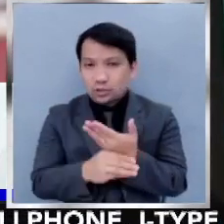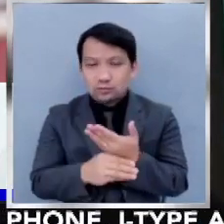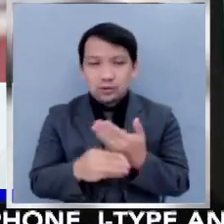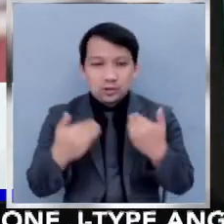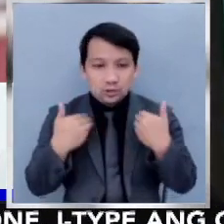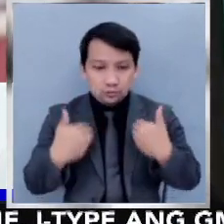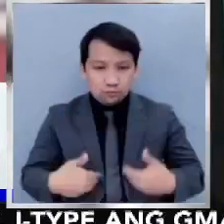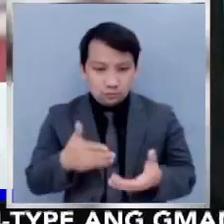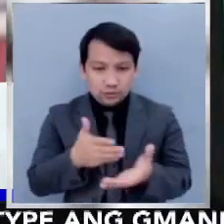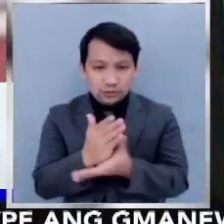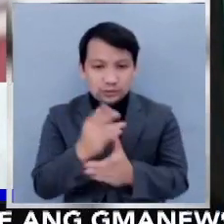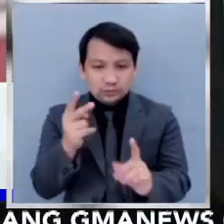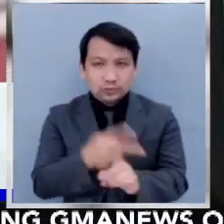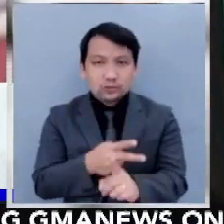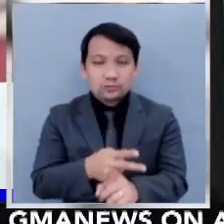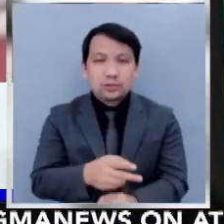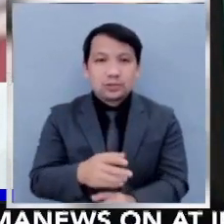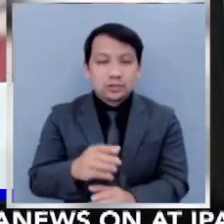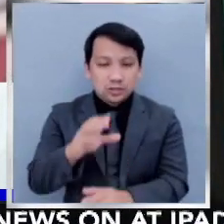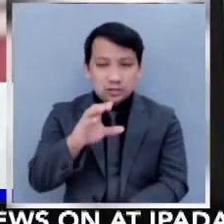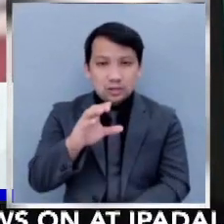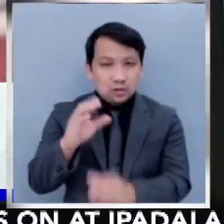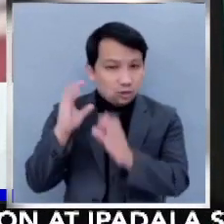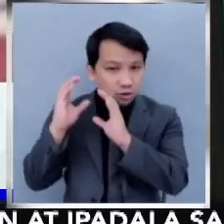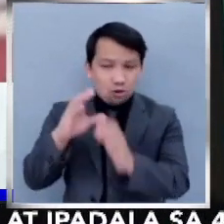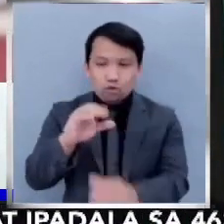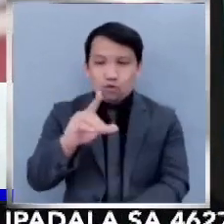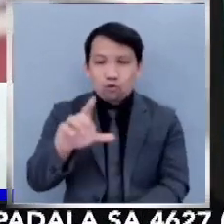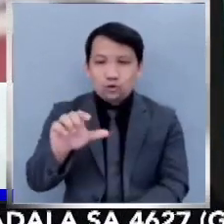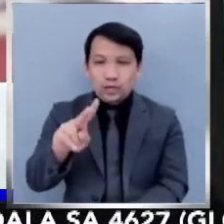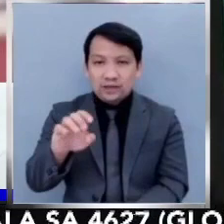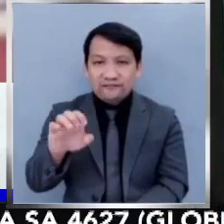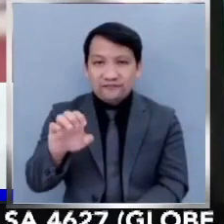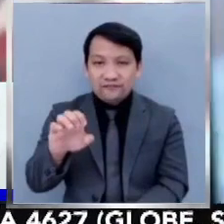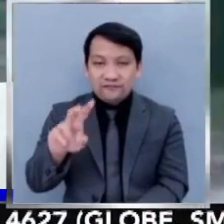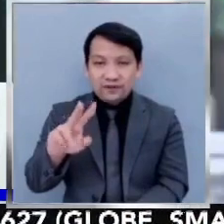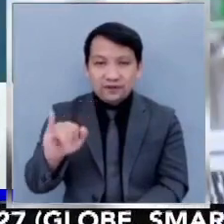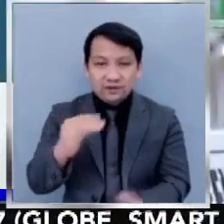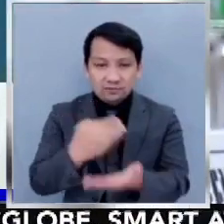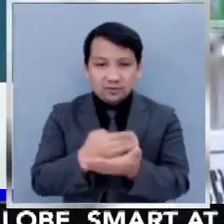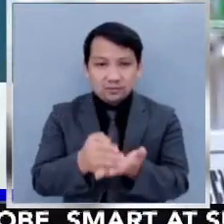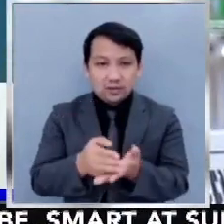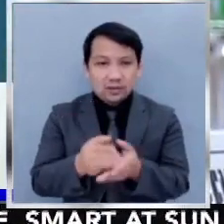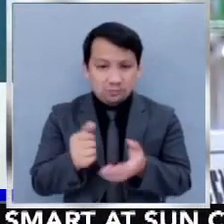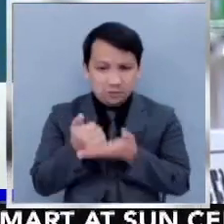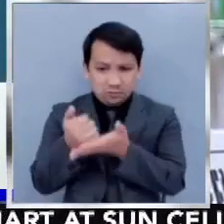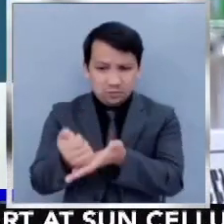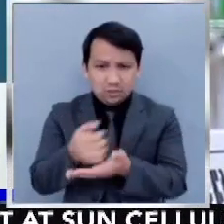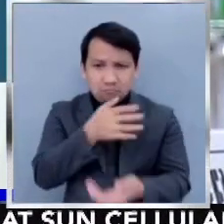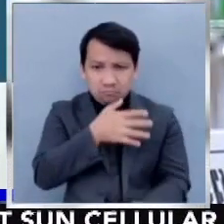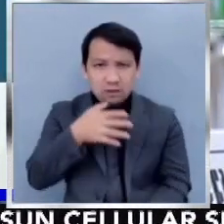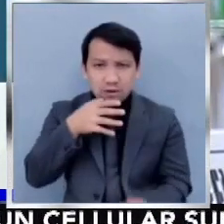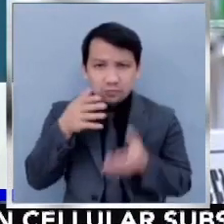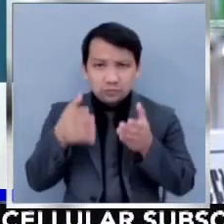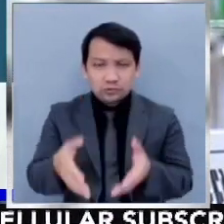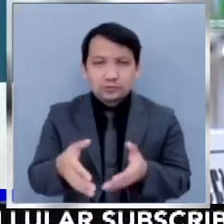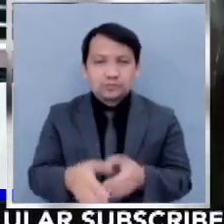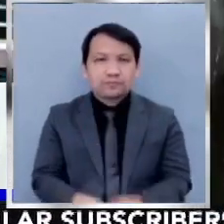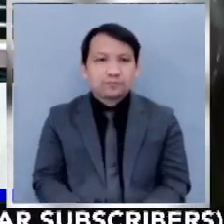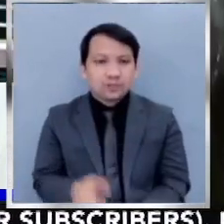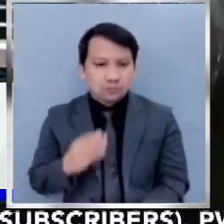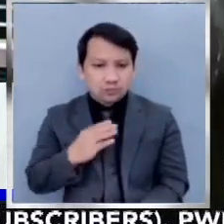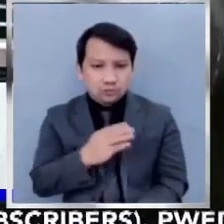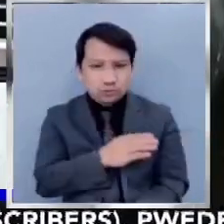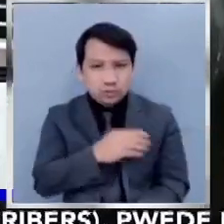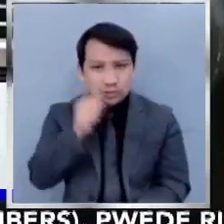the cocoa levy industry and the farmers. Sabi ni Representative Abante, maaari naman daw ilipat